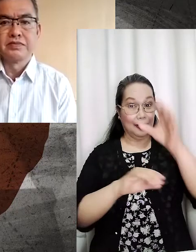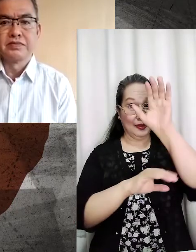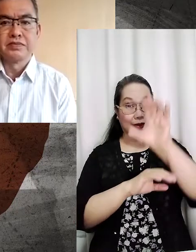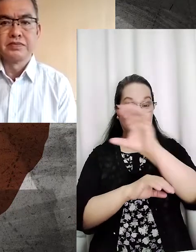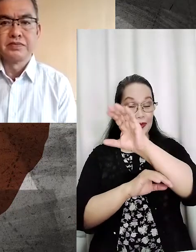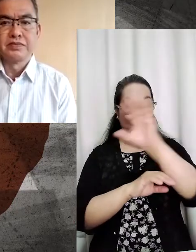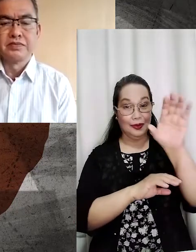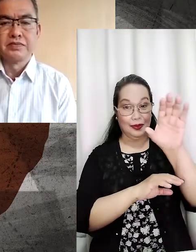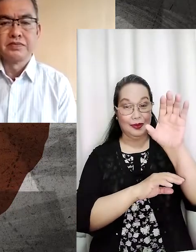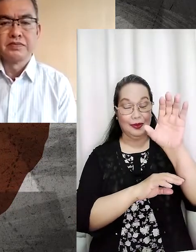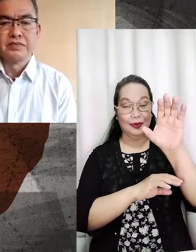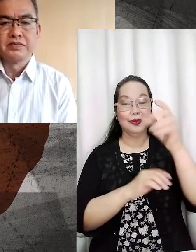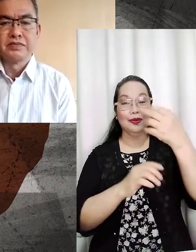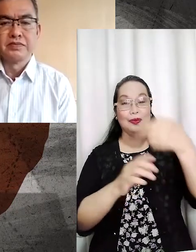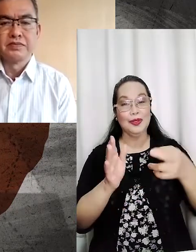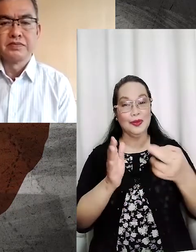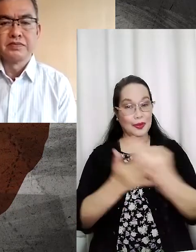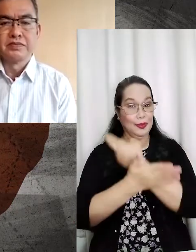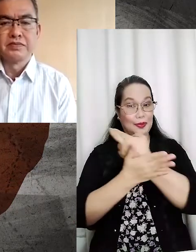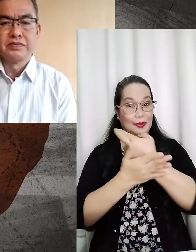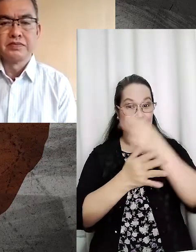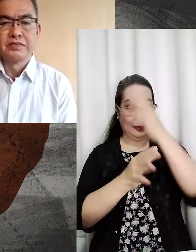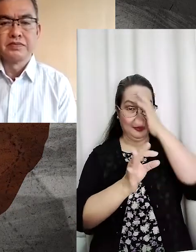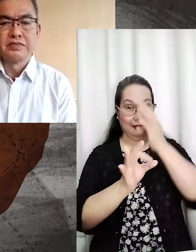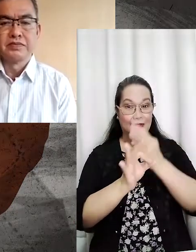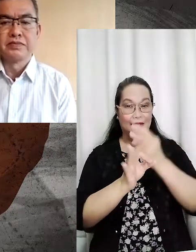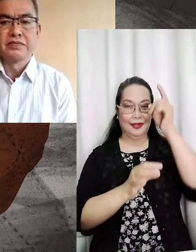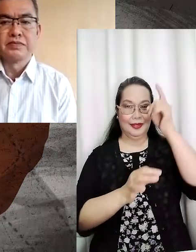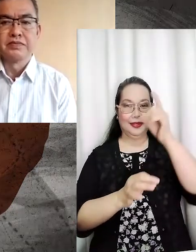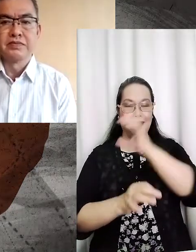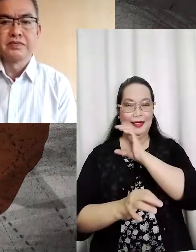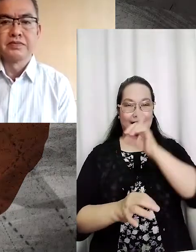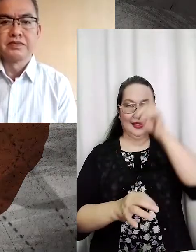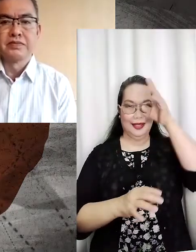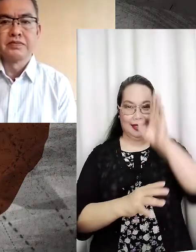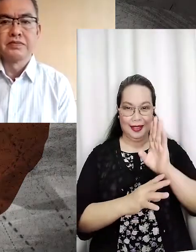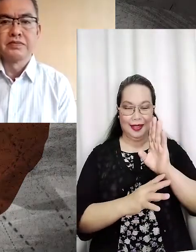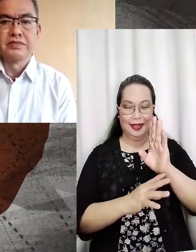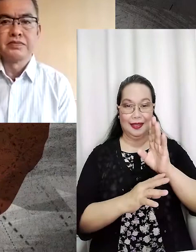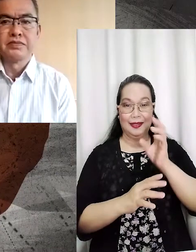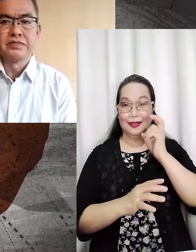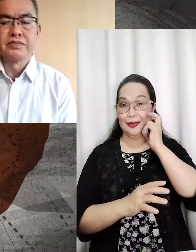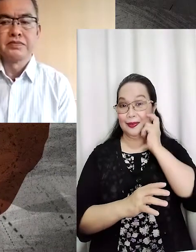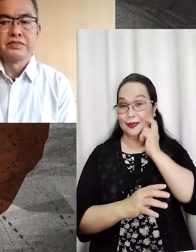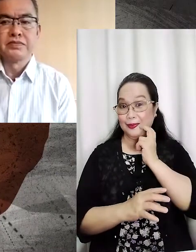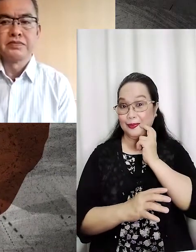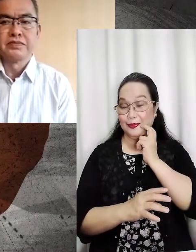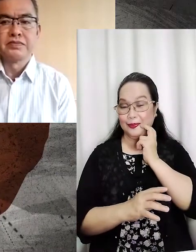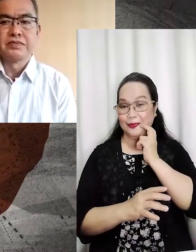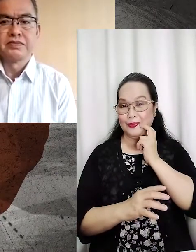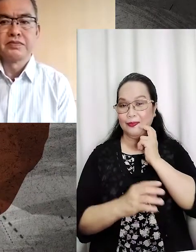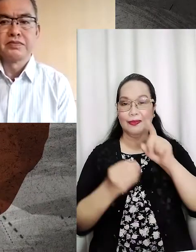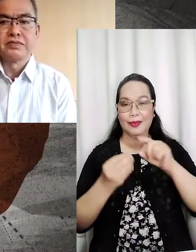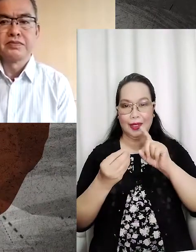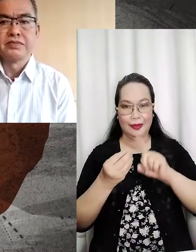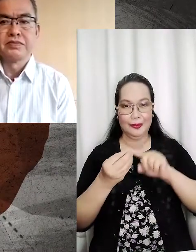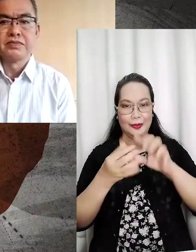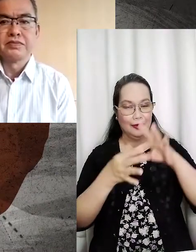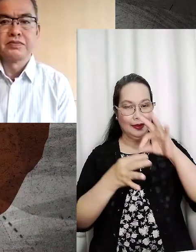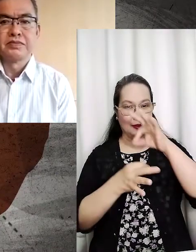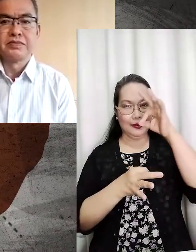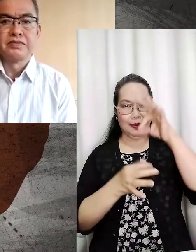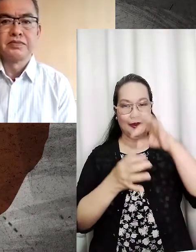we renew our faith in Him. The wine reminds us of the Spirit of God